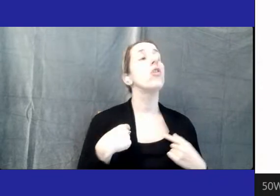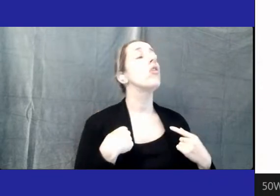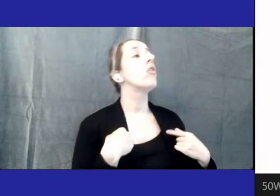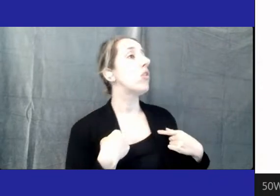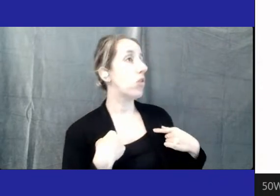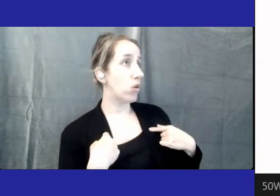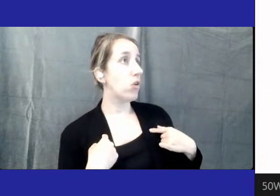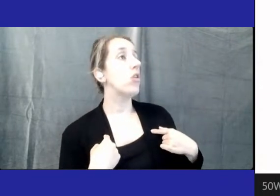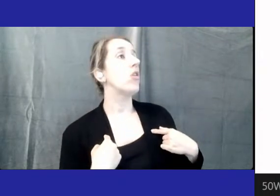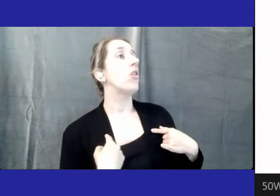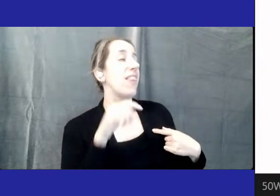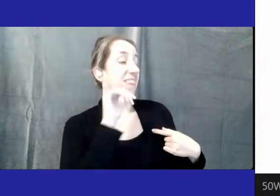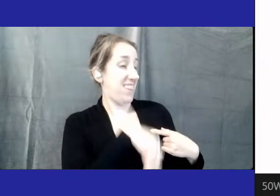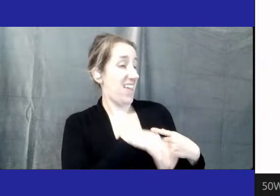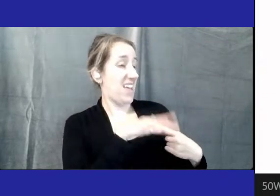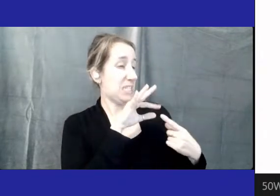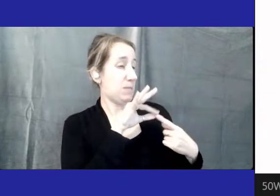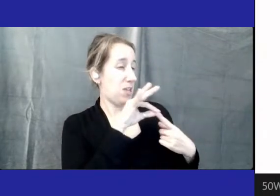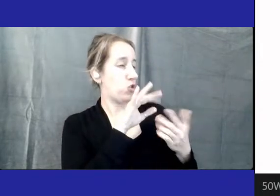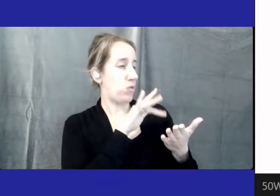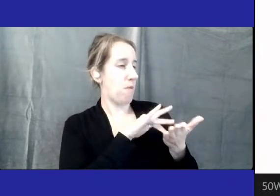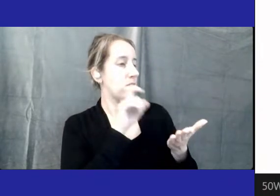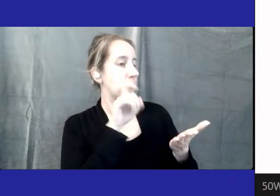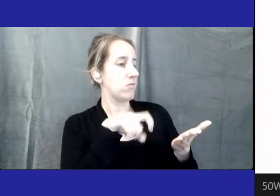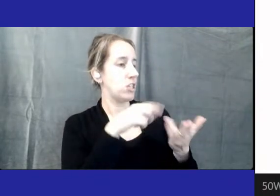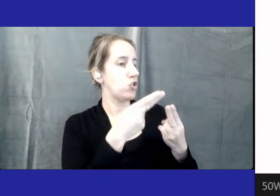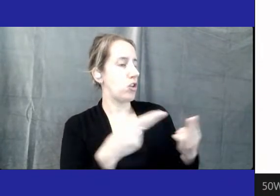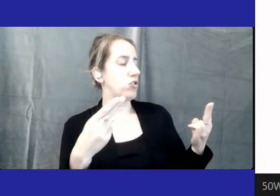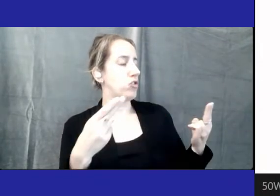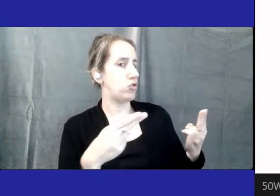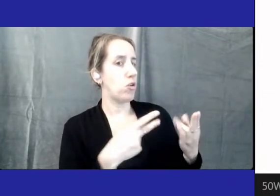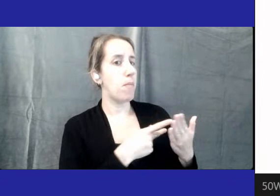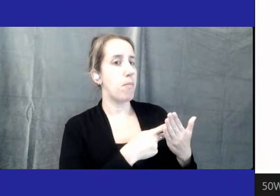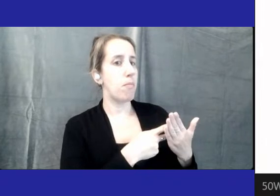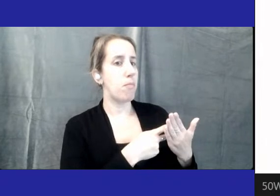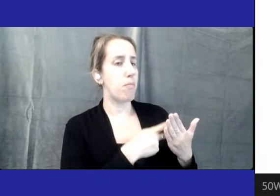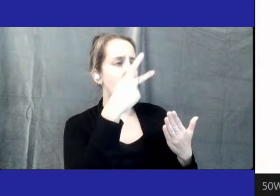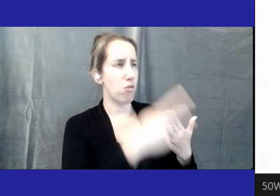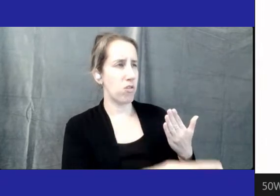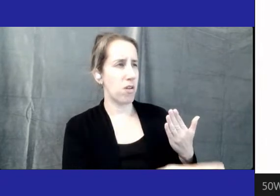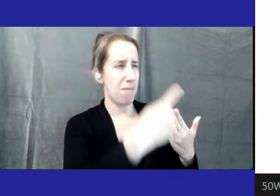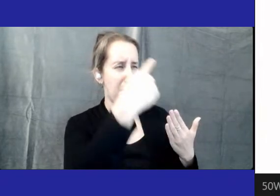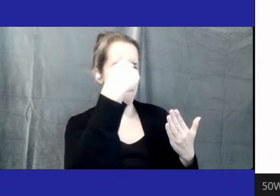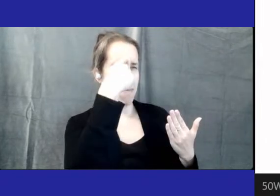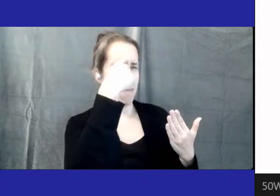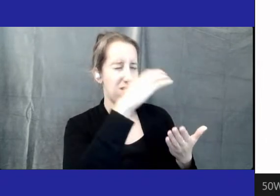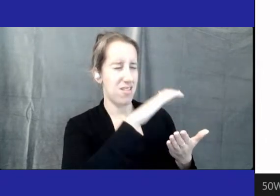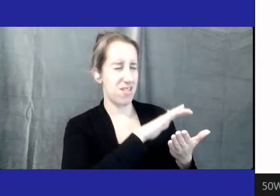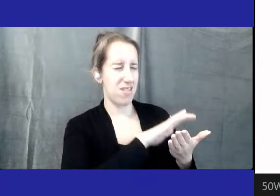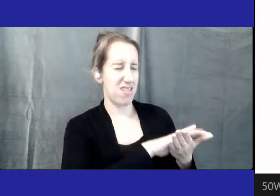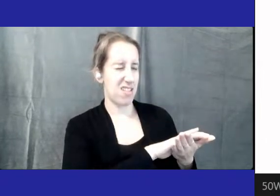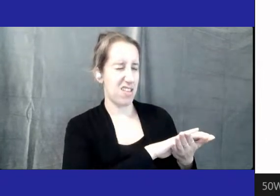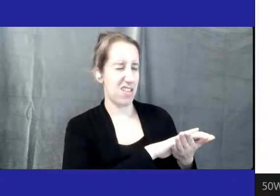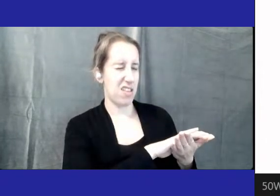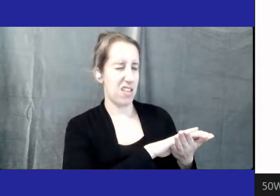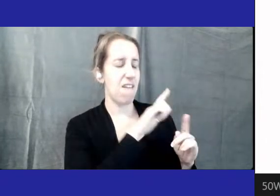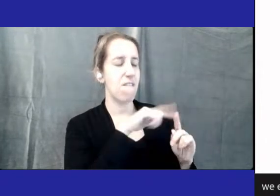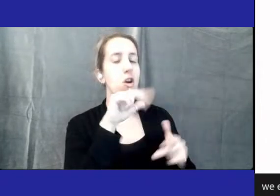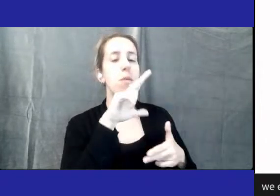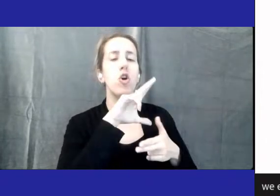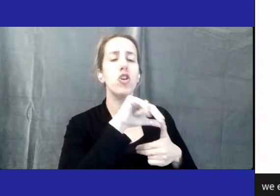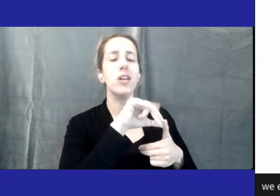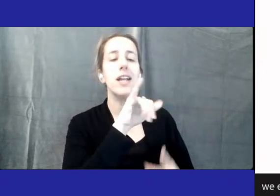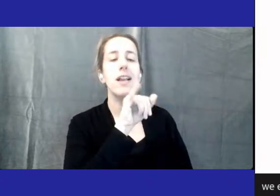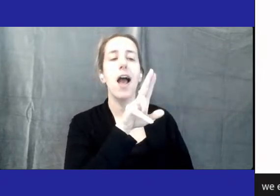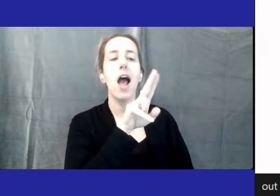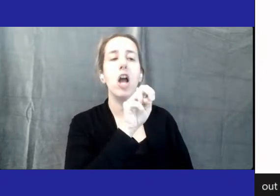Needs Shelter program, I believe, if I kind of rewind the tape, came out of Hurricane Irene. In